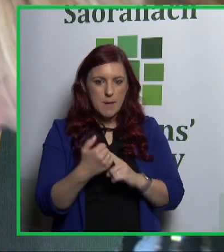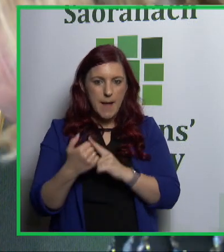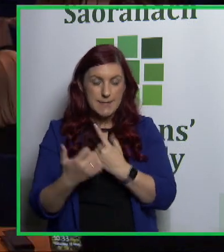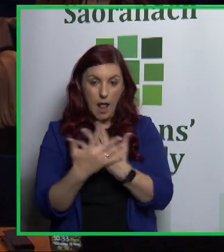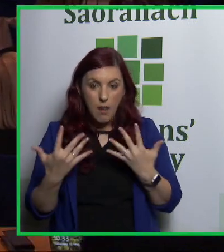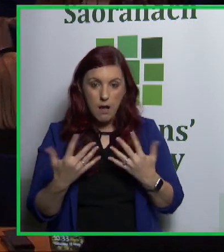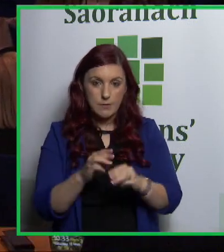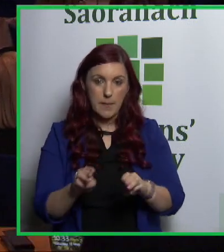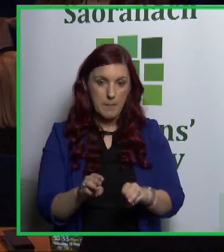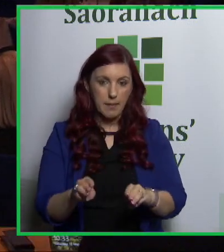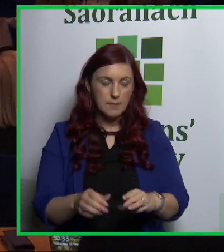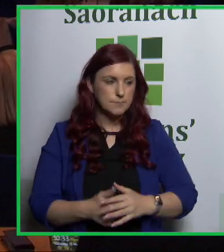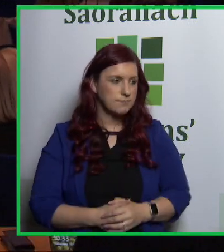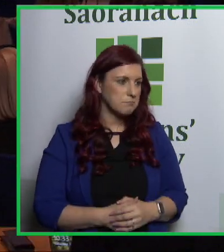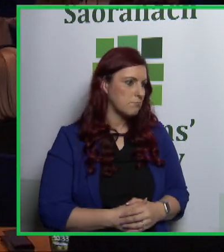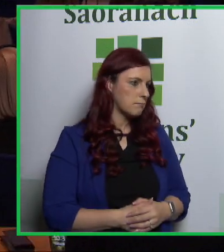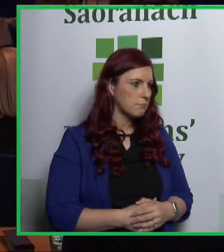here too.